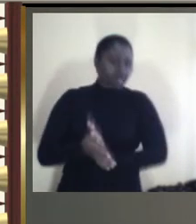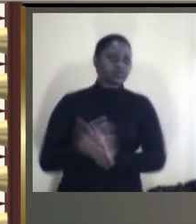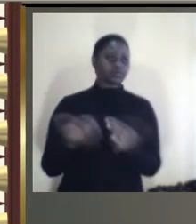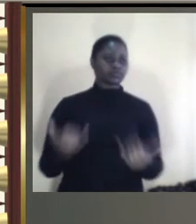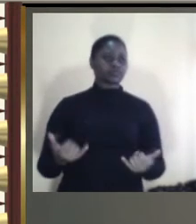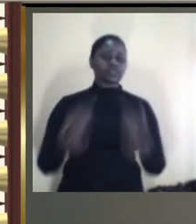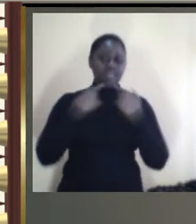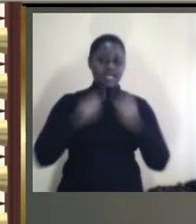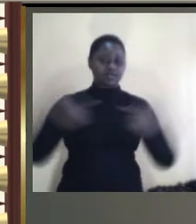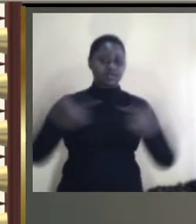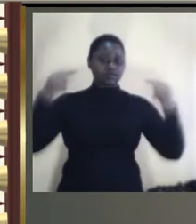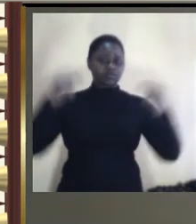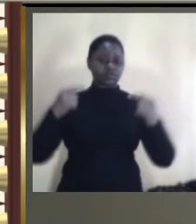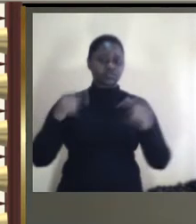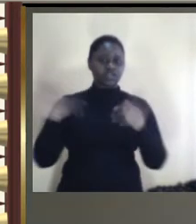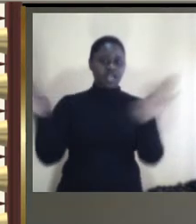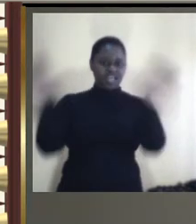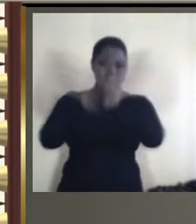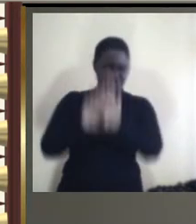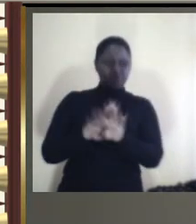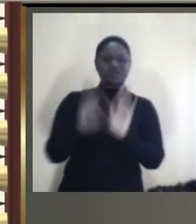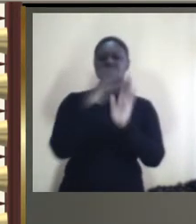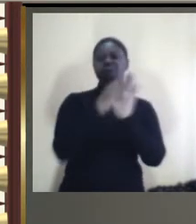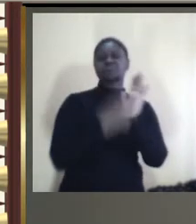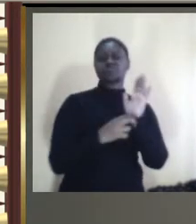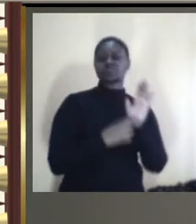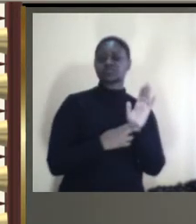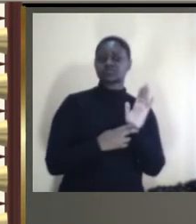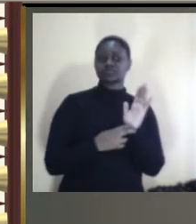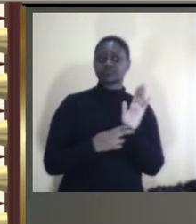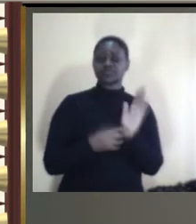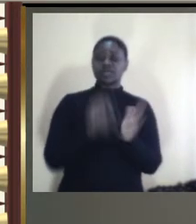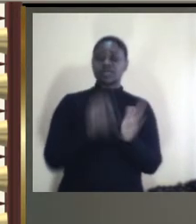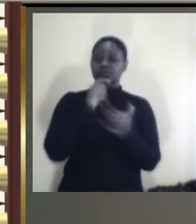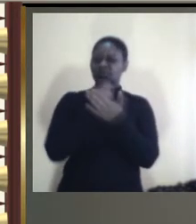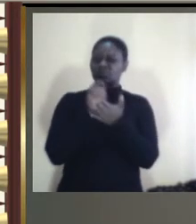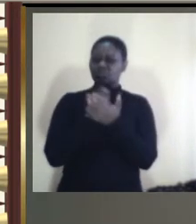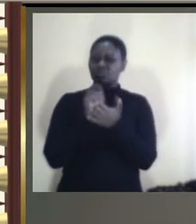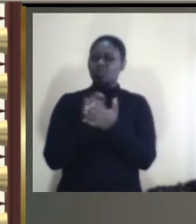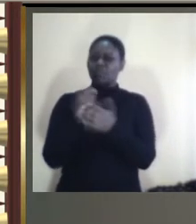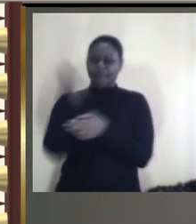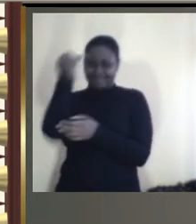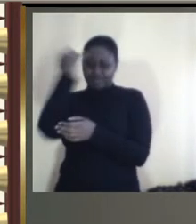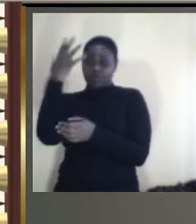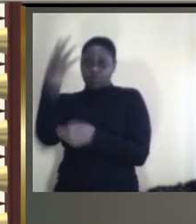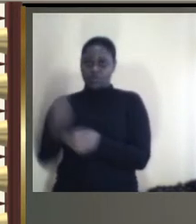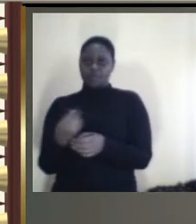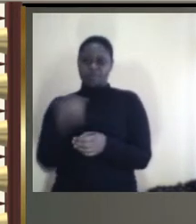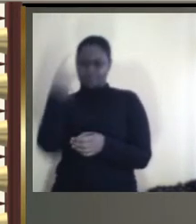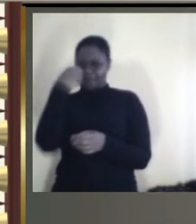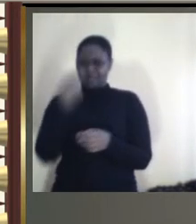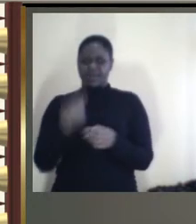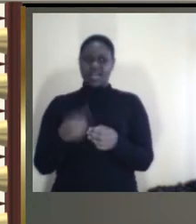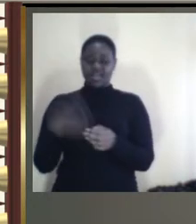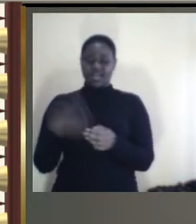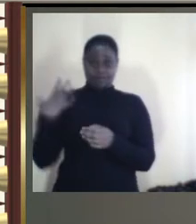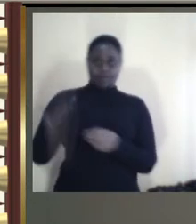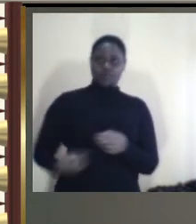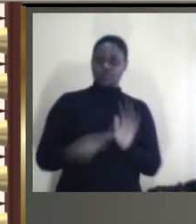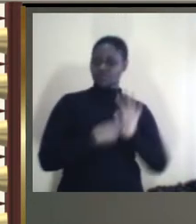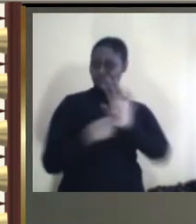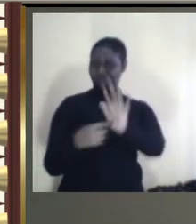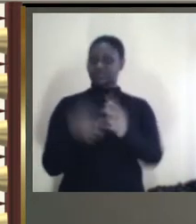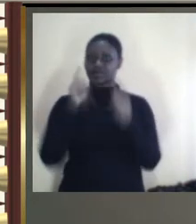announced and the lockdown regulations imposed, the true picture and the accurate face of poverty was revealed.